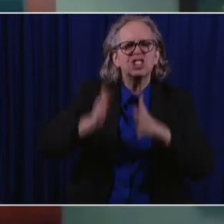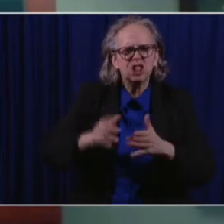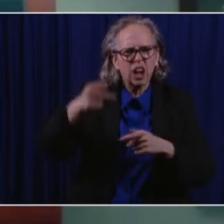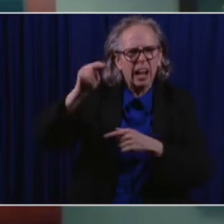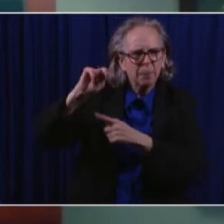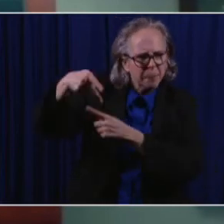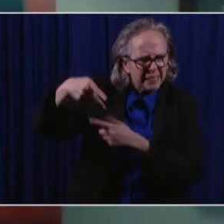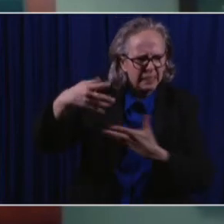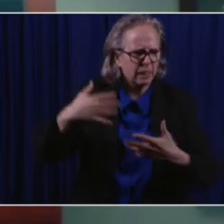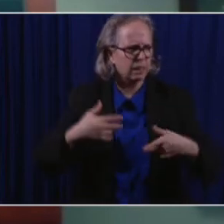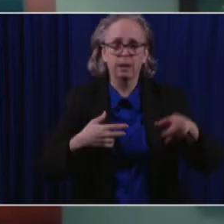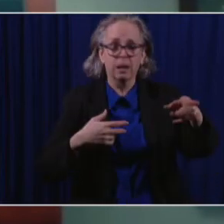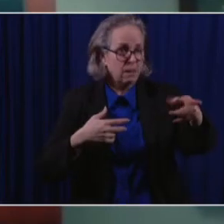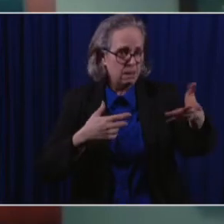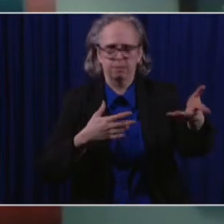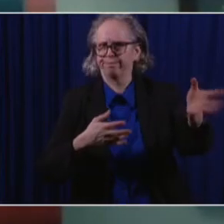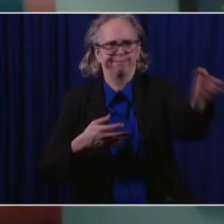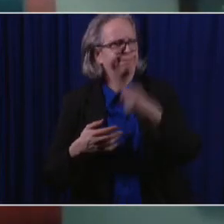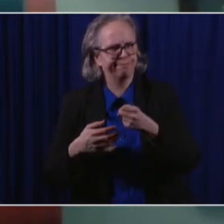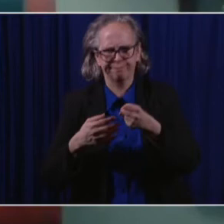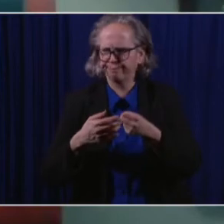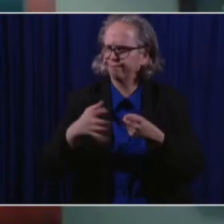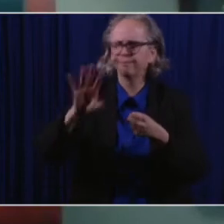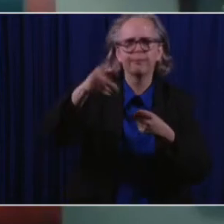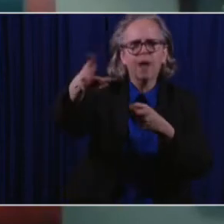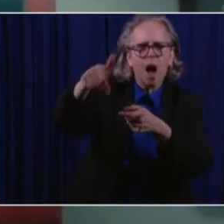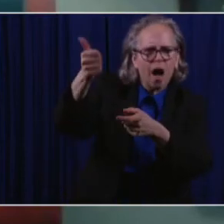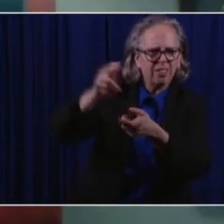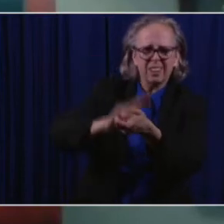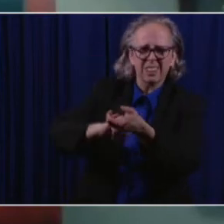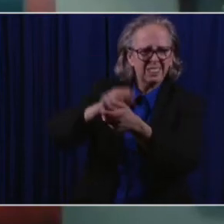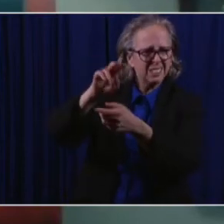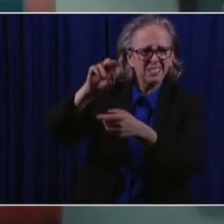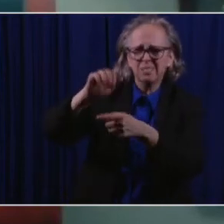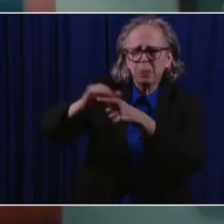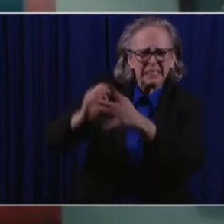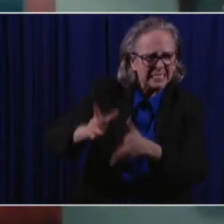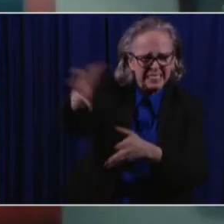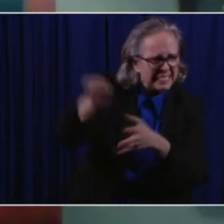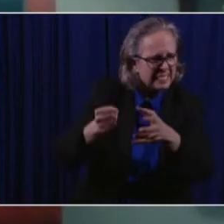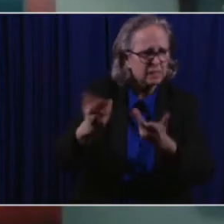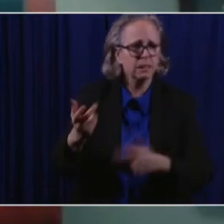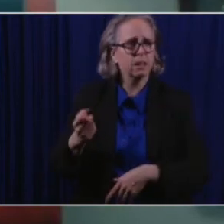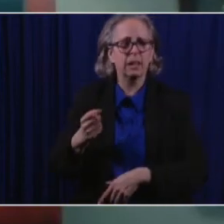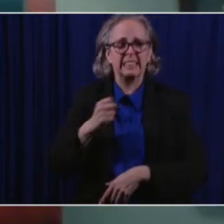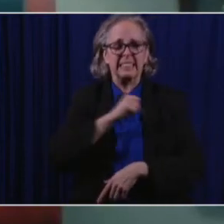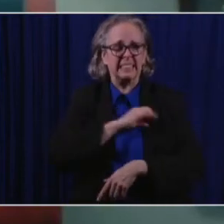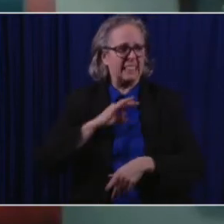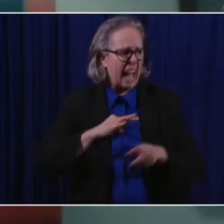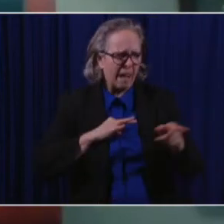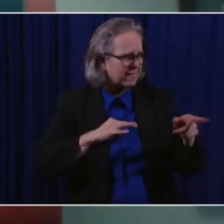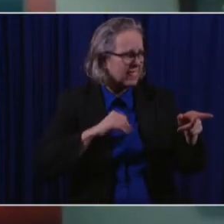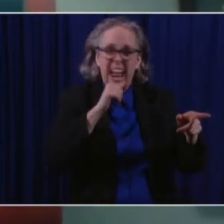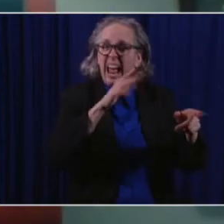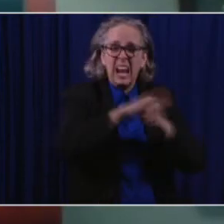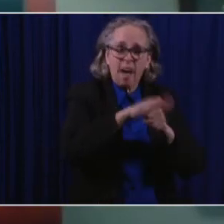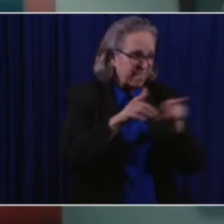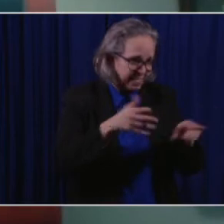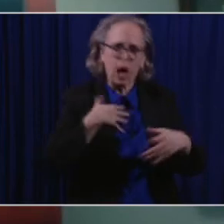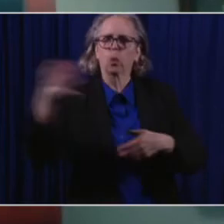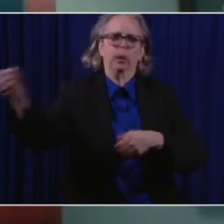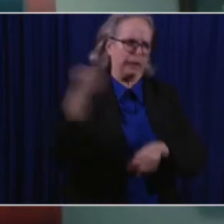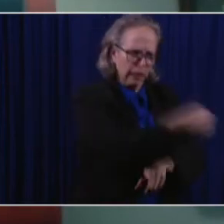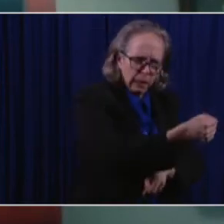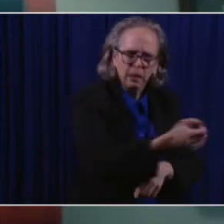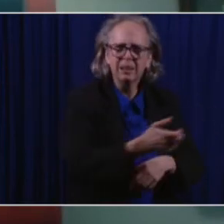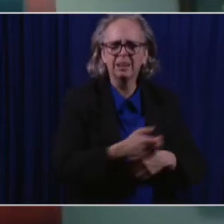shortchanging those ambulatory patients' needs as well, because there's a definite role for our ambulatory providers to help us keep patients